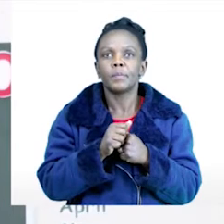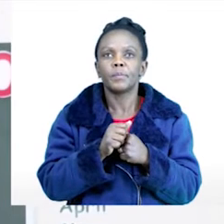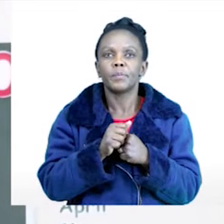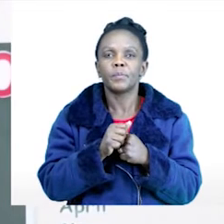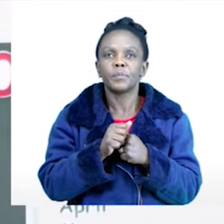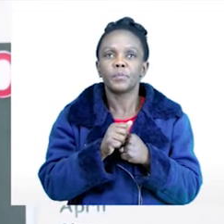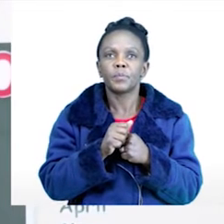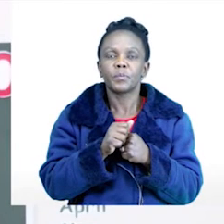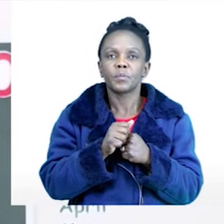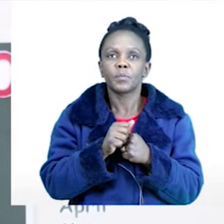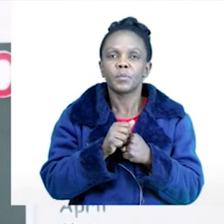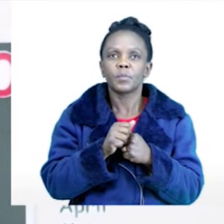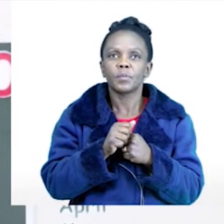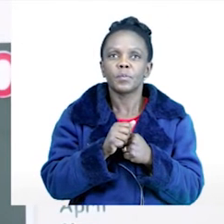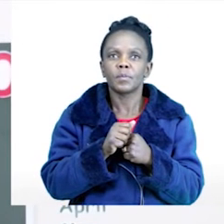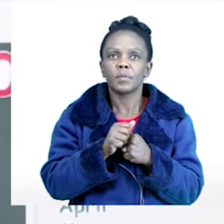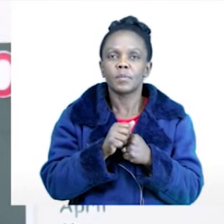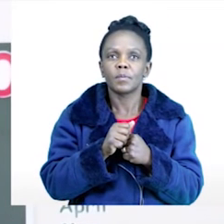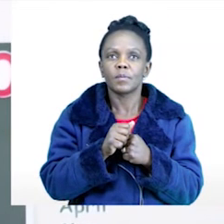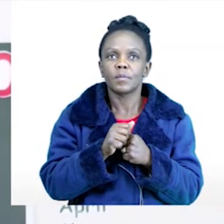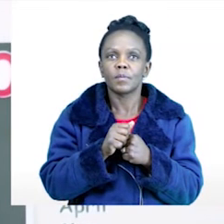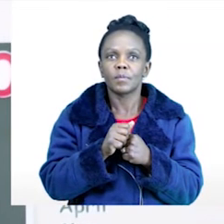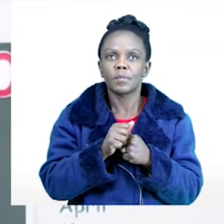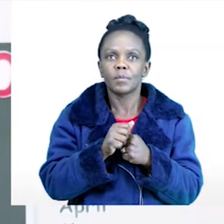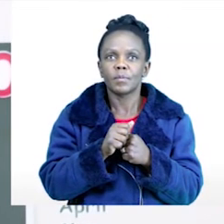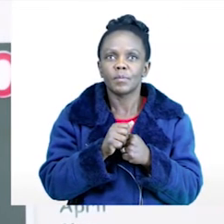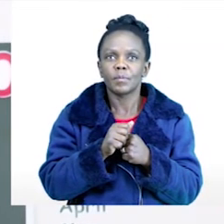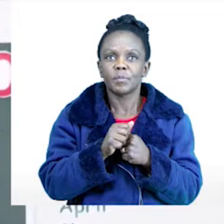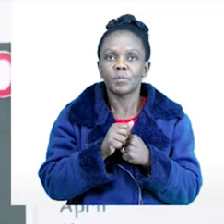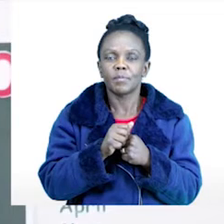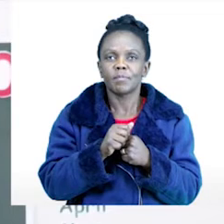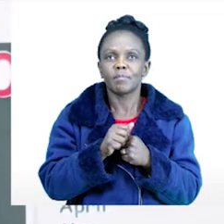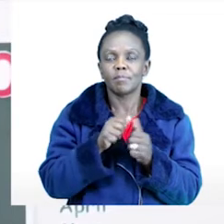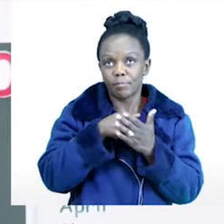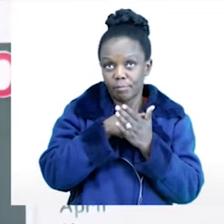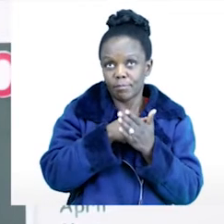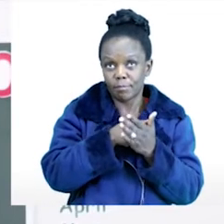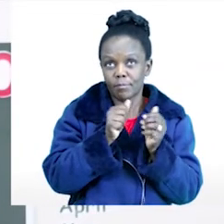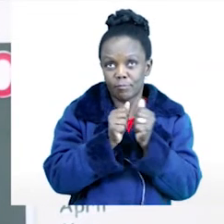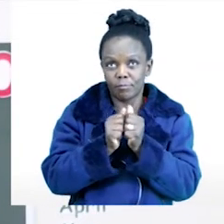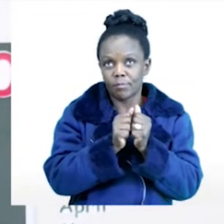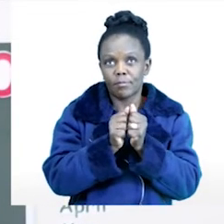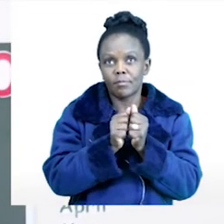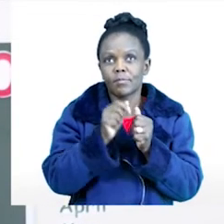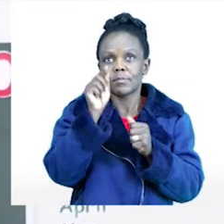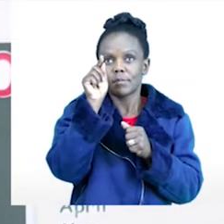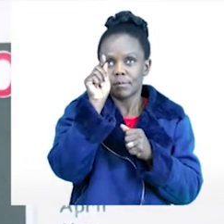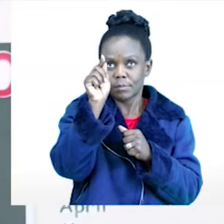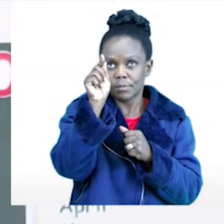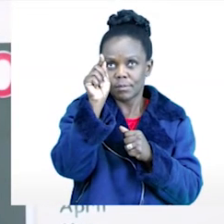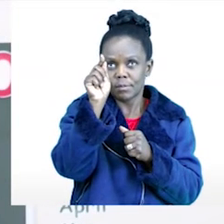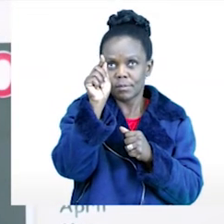I have my chalk. You have your finger. And we're going to start.